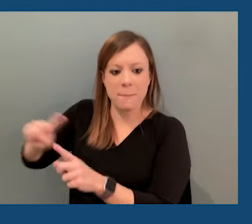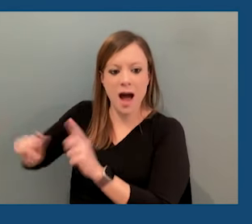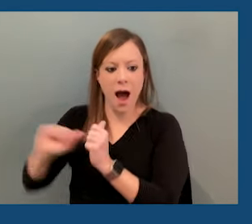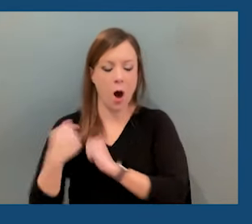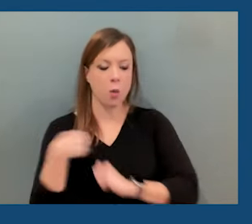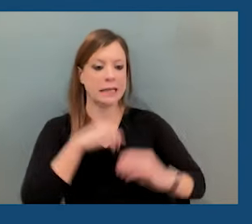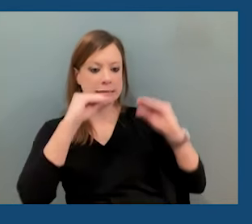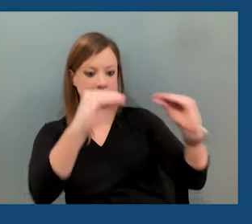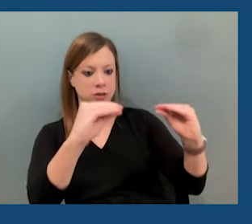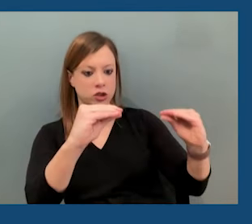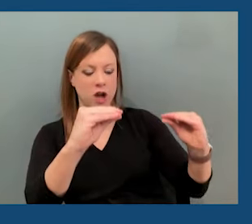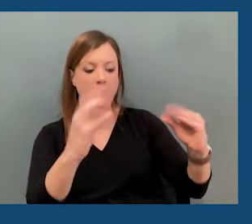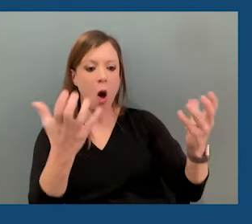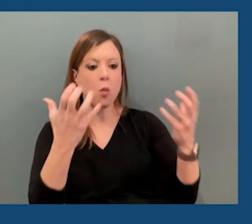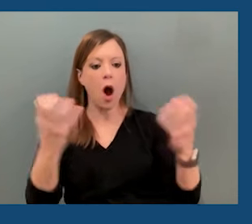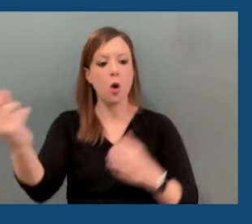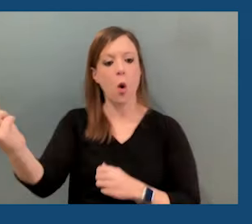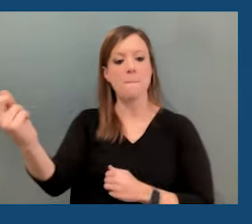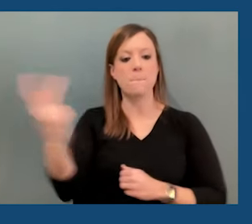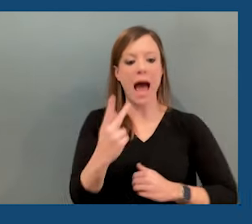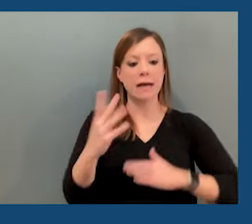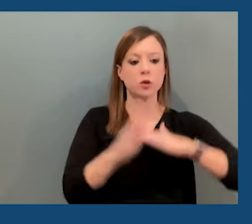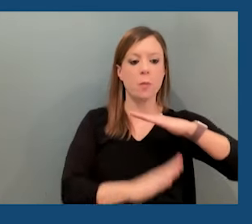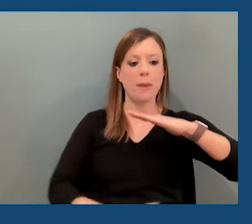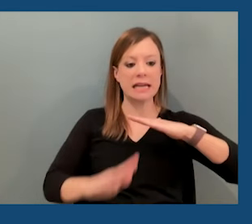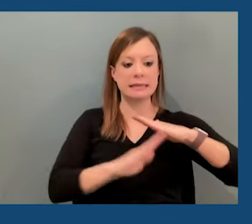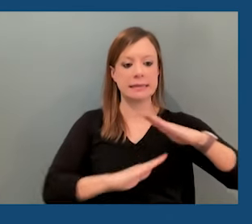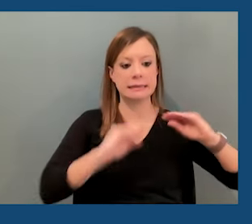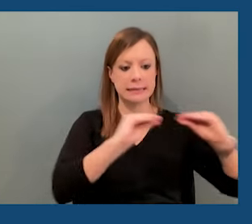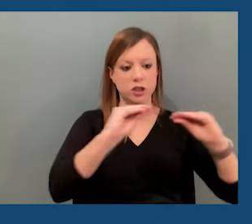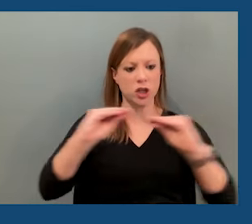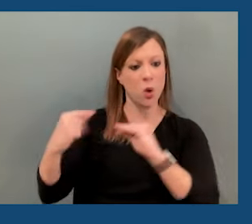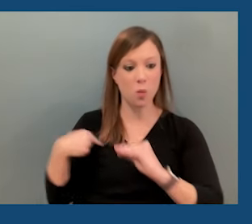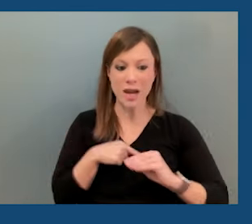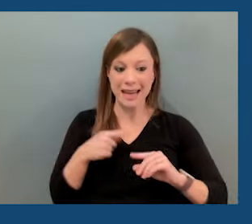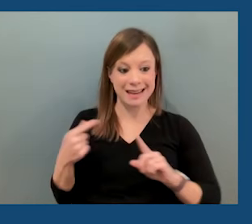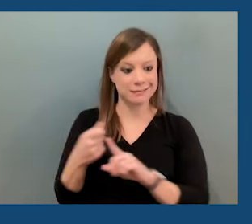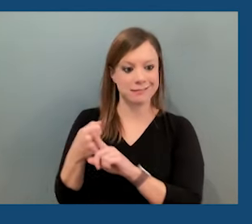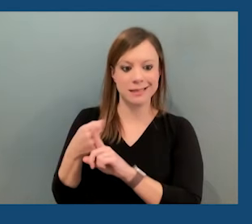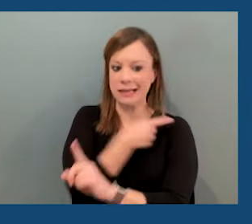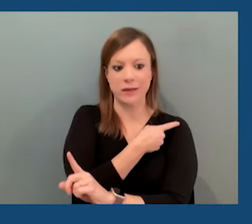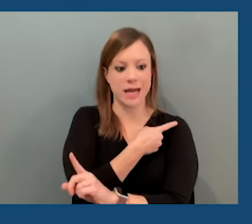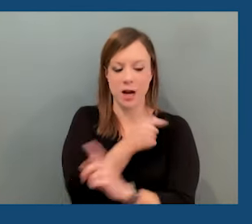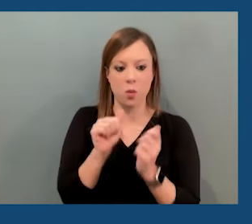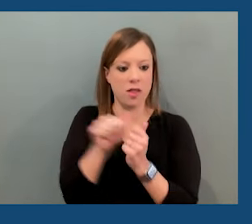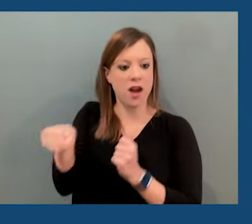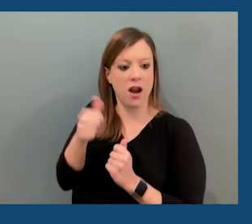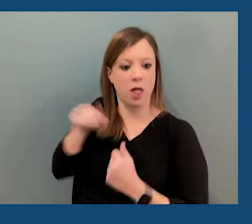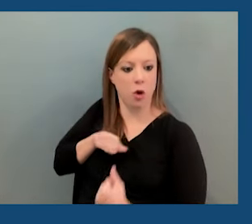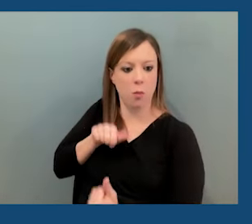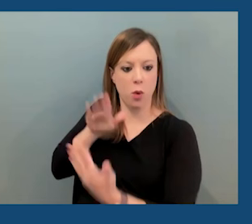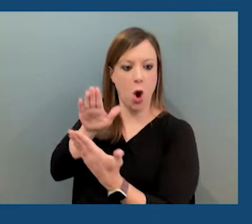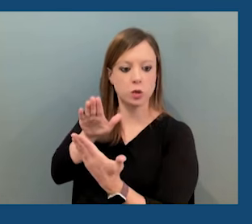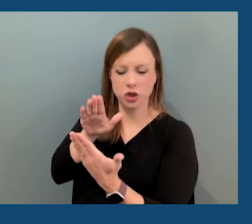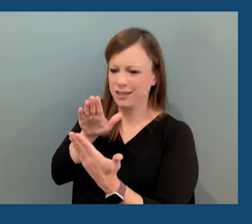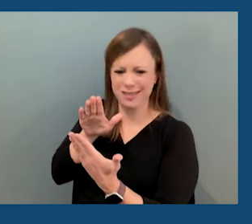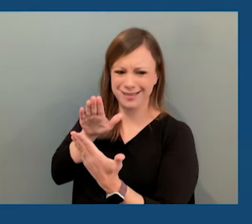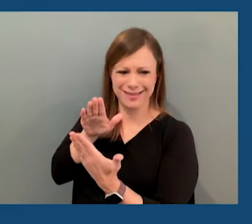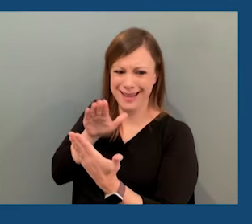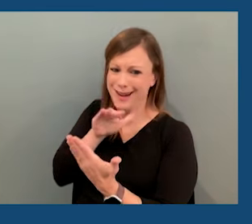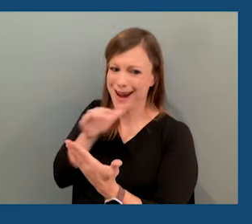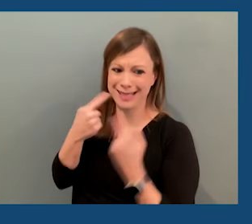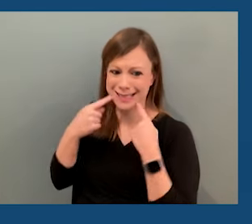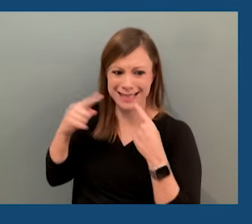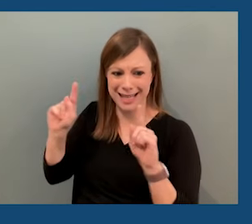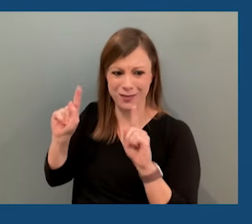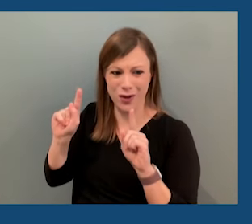We deviated for the last 20 years with some other theory of teaching our kids, and it has not worked. The numbers show that